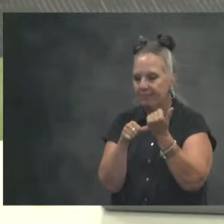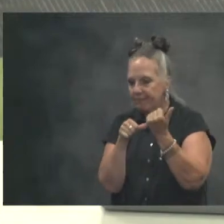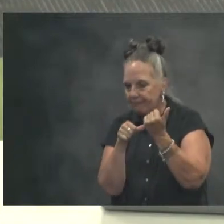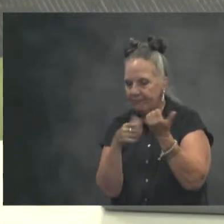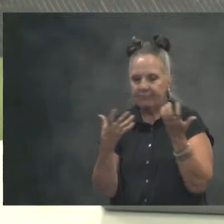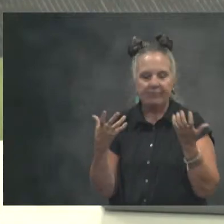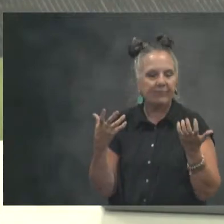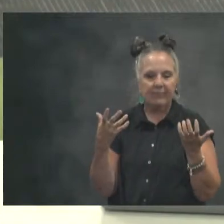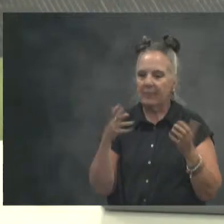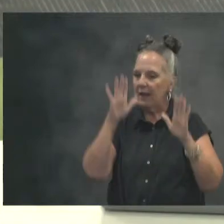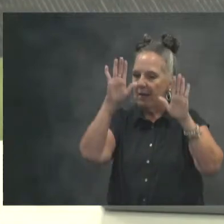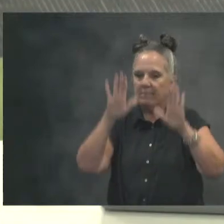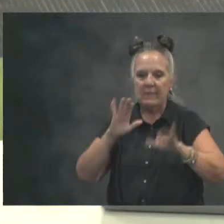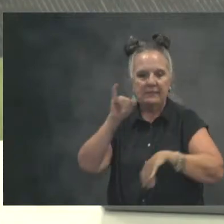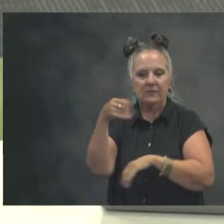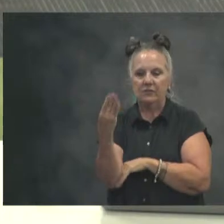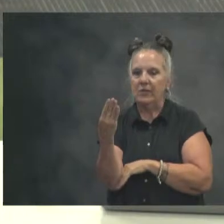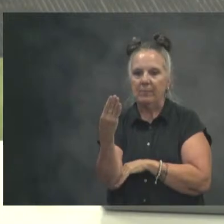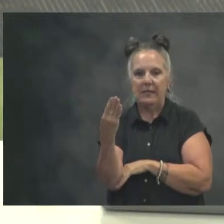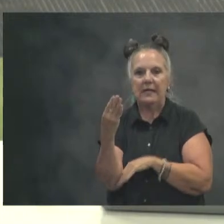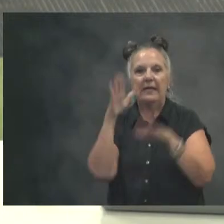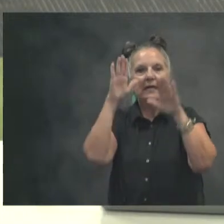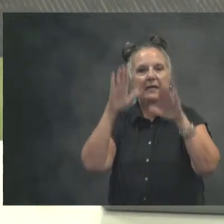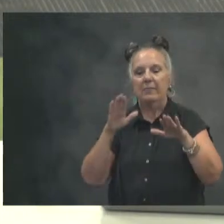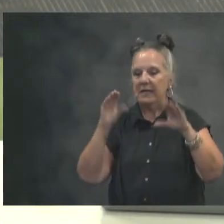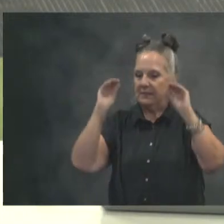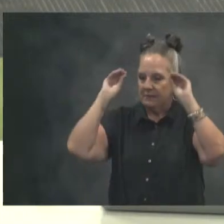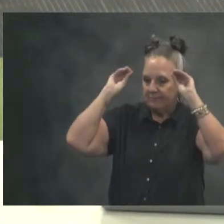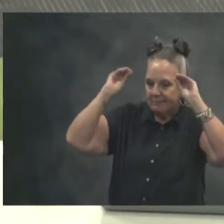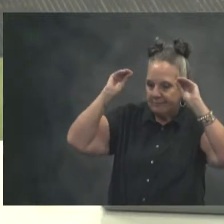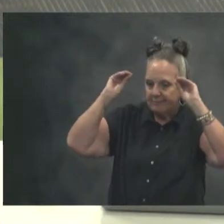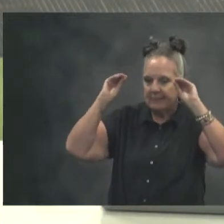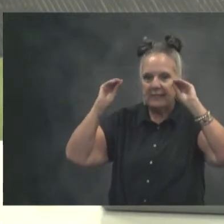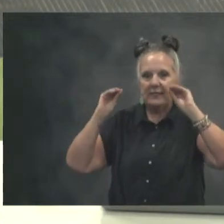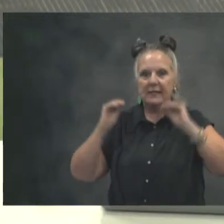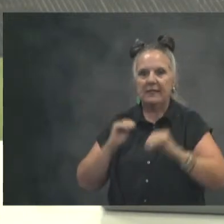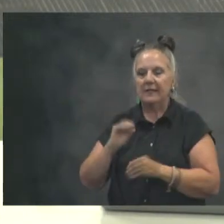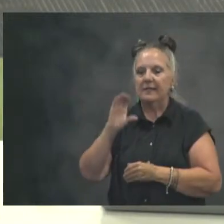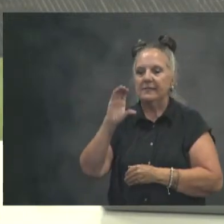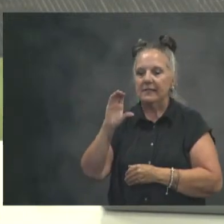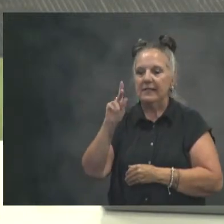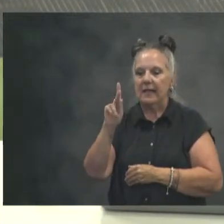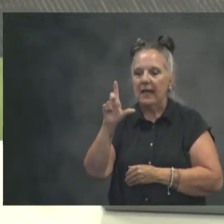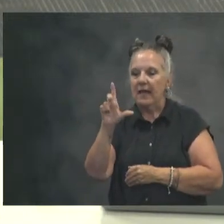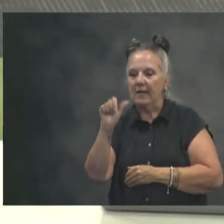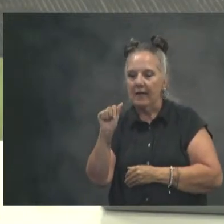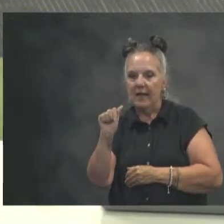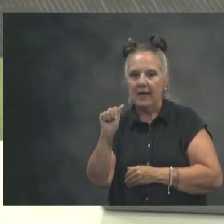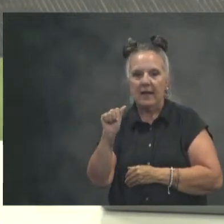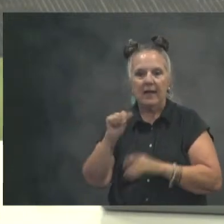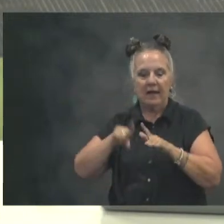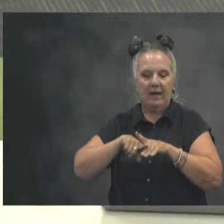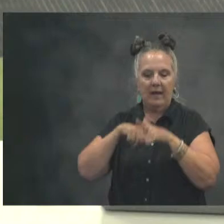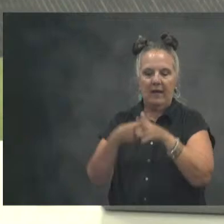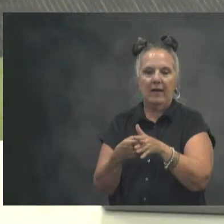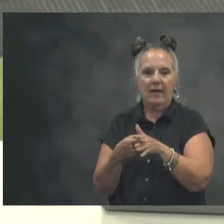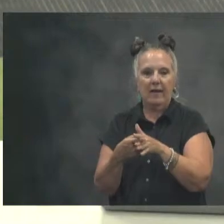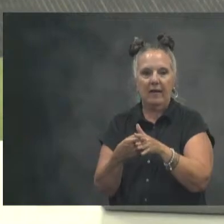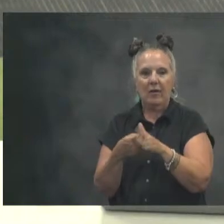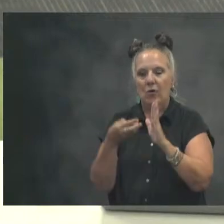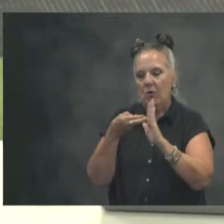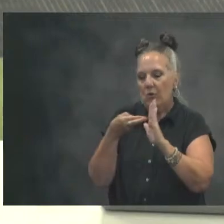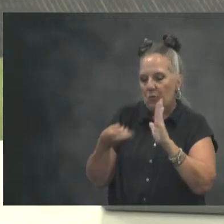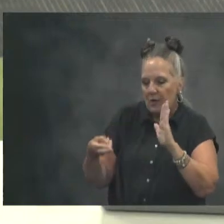just doing an amazing job. And it's amazing instruction with the CKLA implementation, the high-quality resource